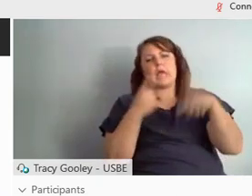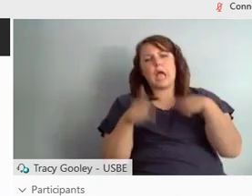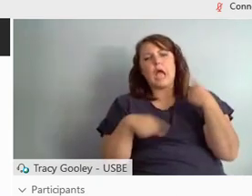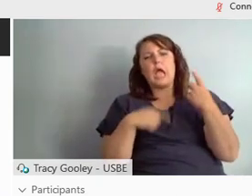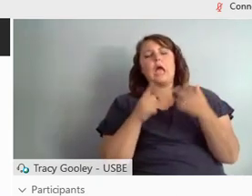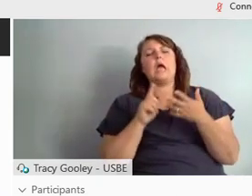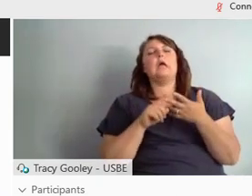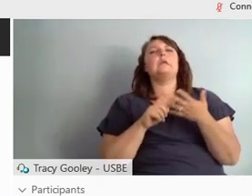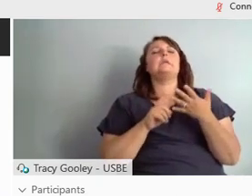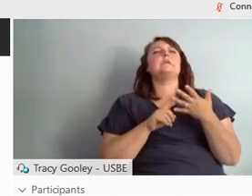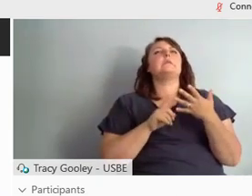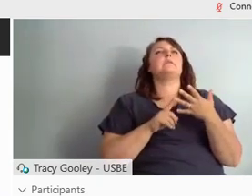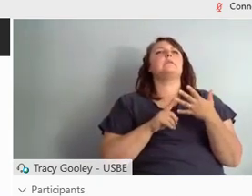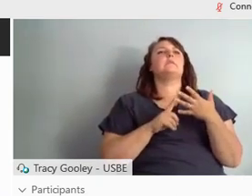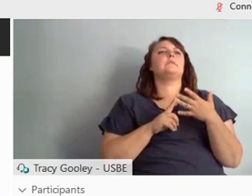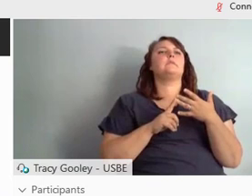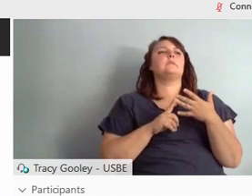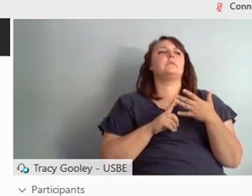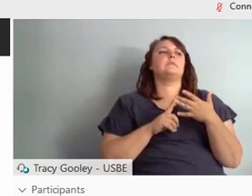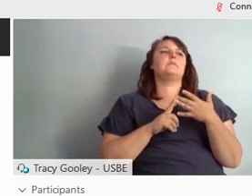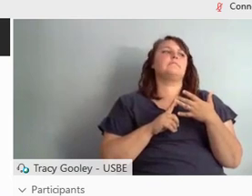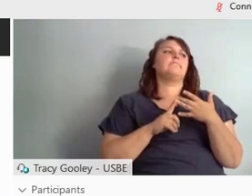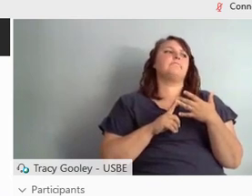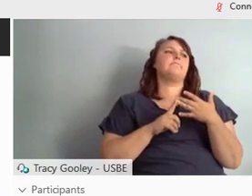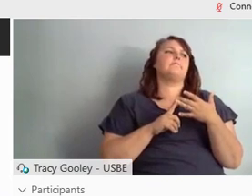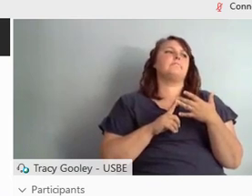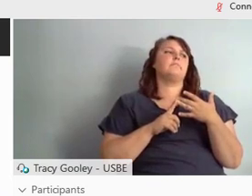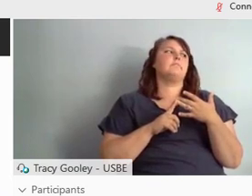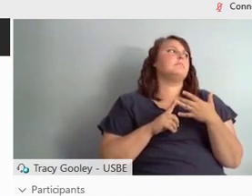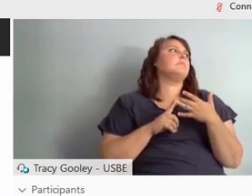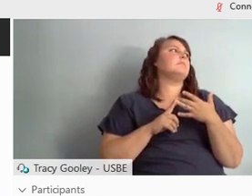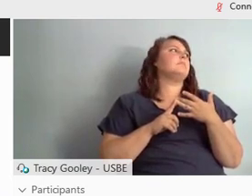sign language, or